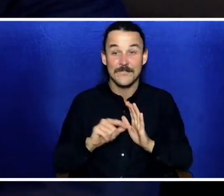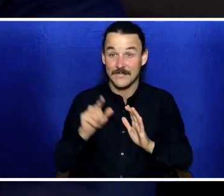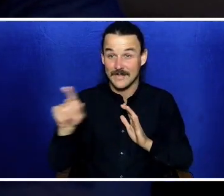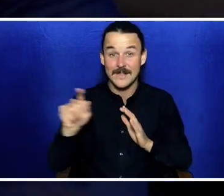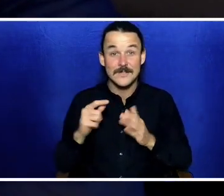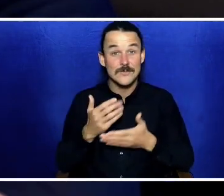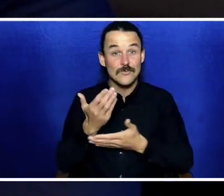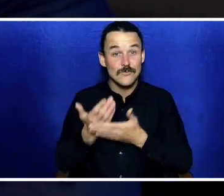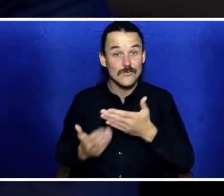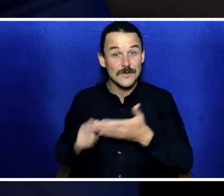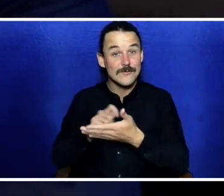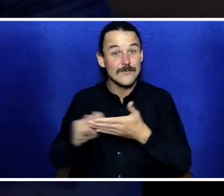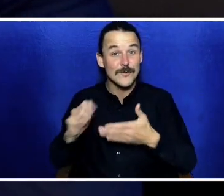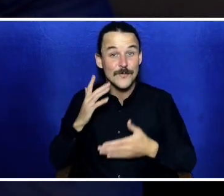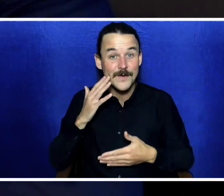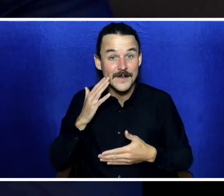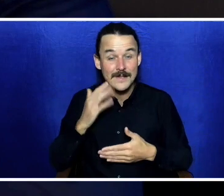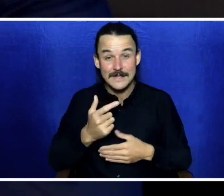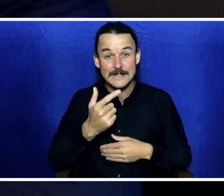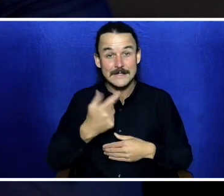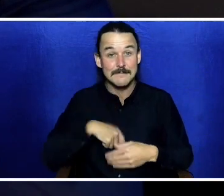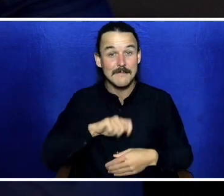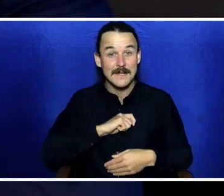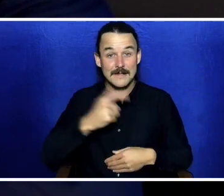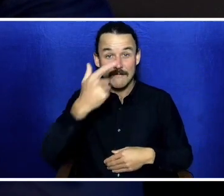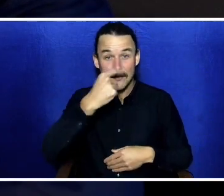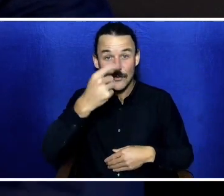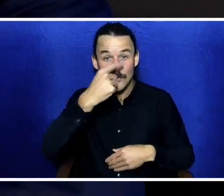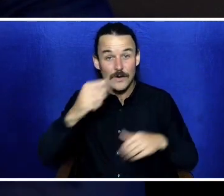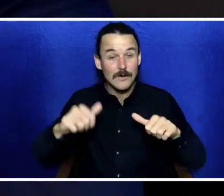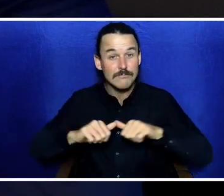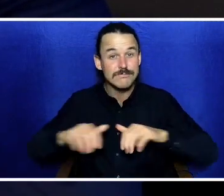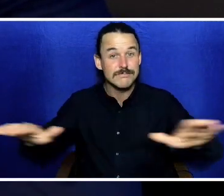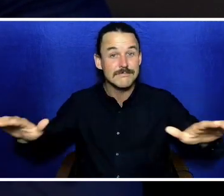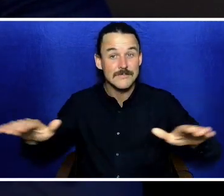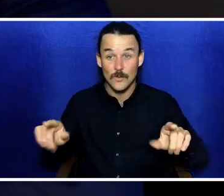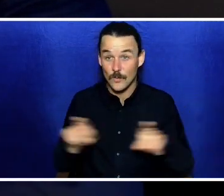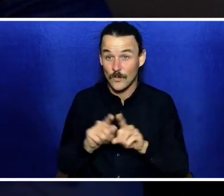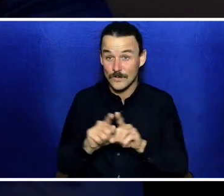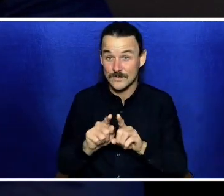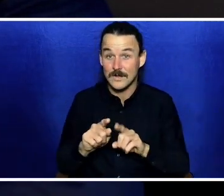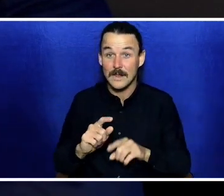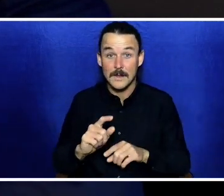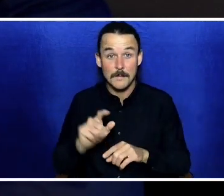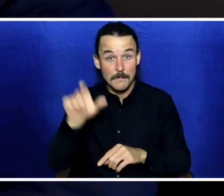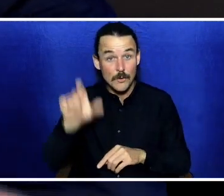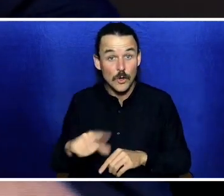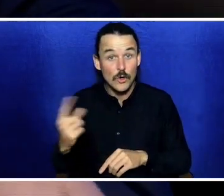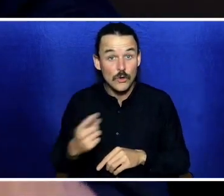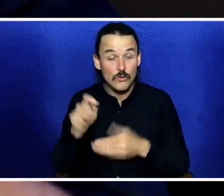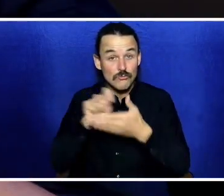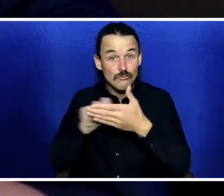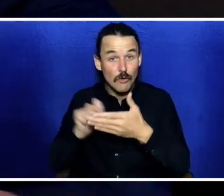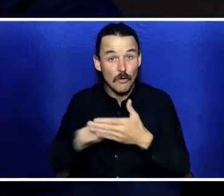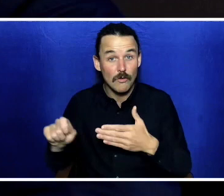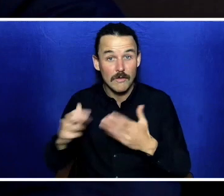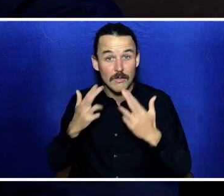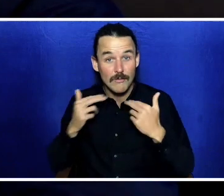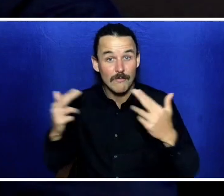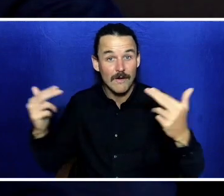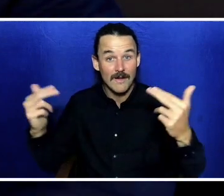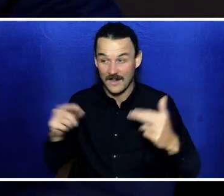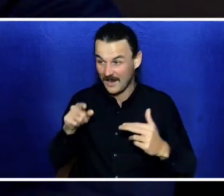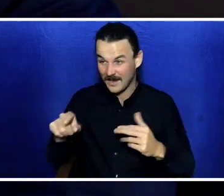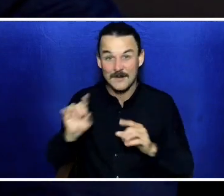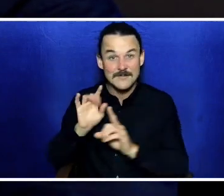that epidemic. And in fact, poor Respighi suffered a mild case of it. The themes are obvious. It's about